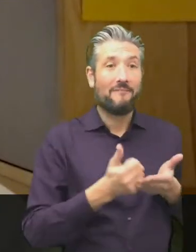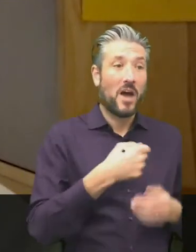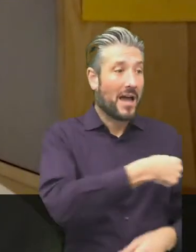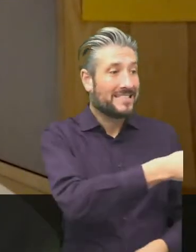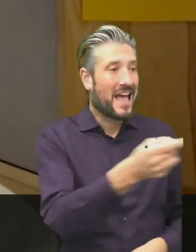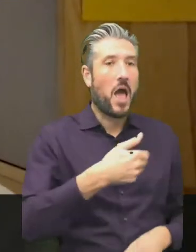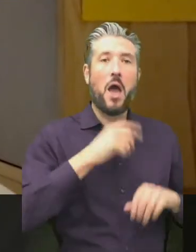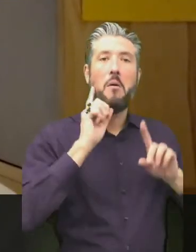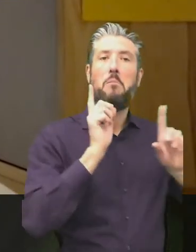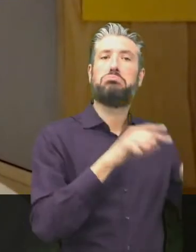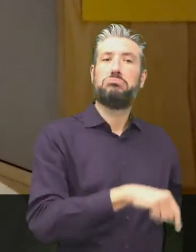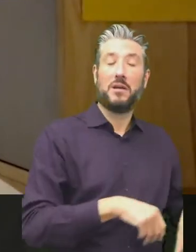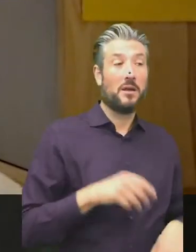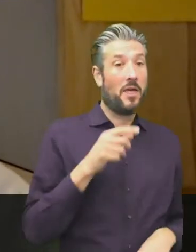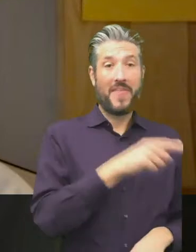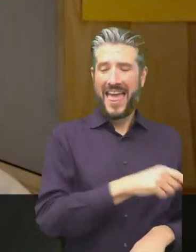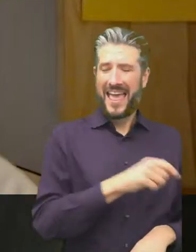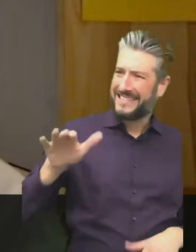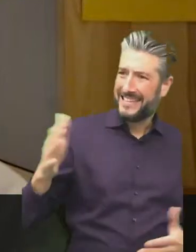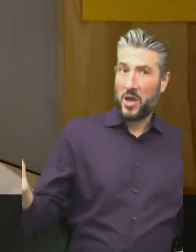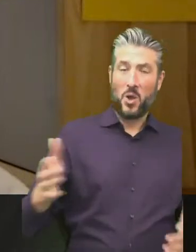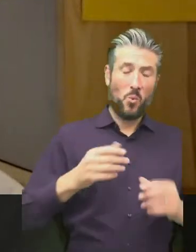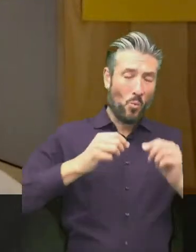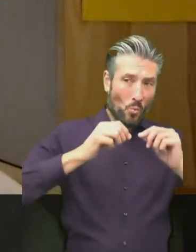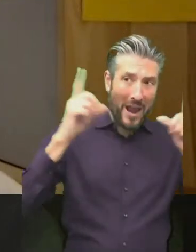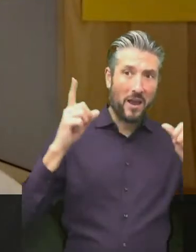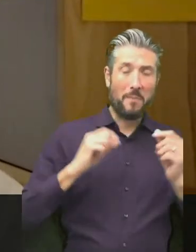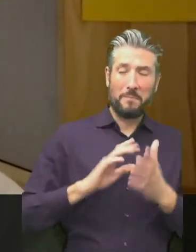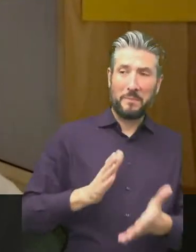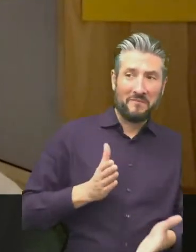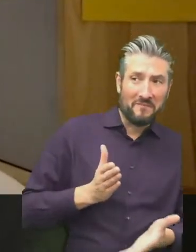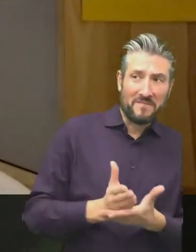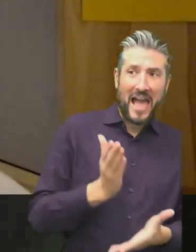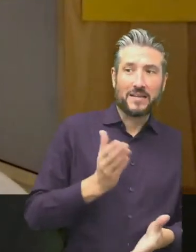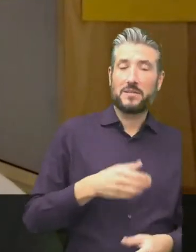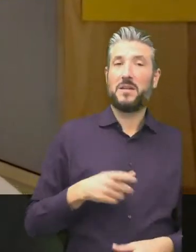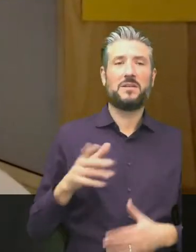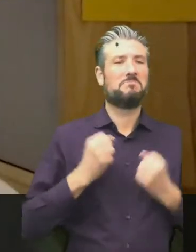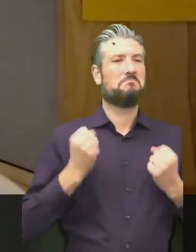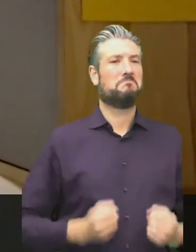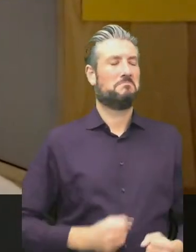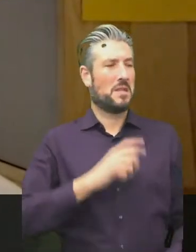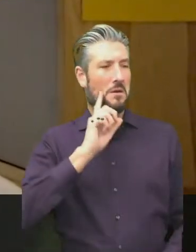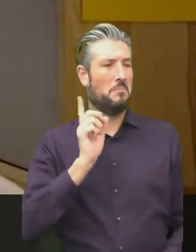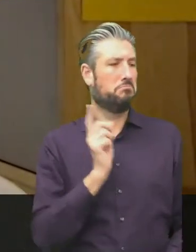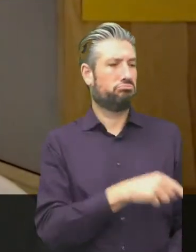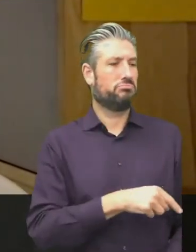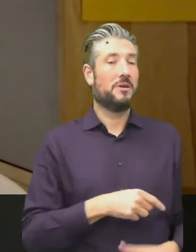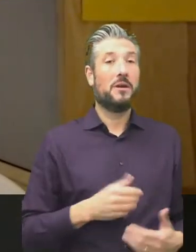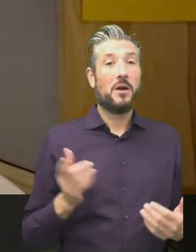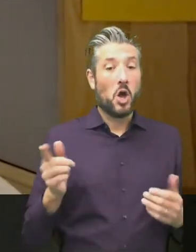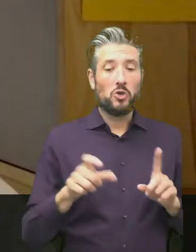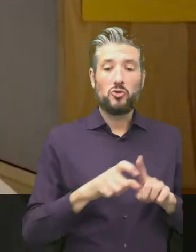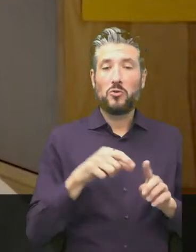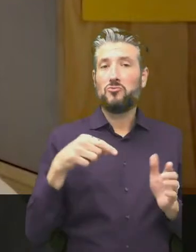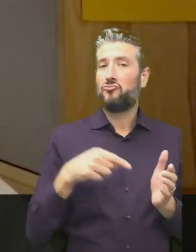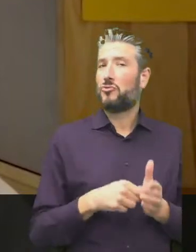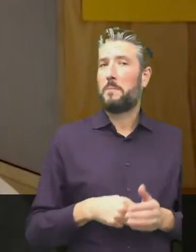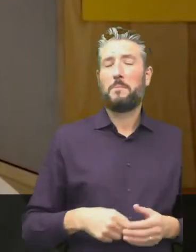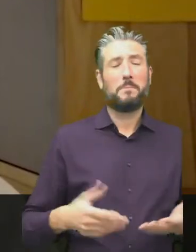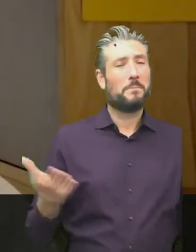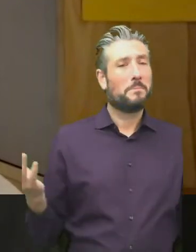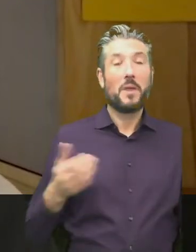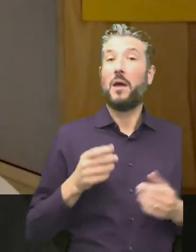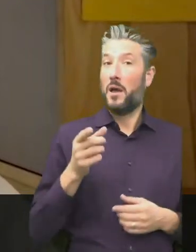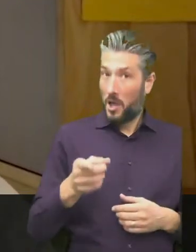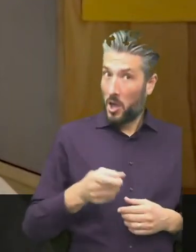up to the facts, and he stubbornly refused to review his housing policies to help those